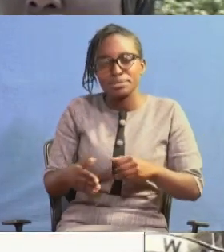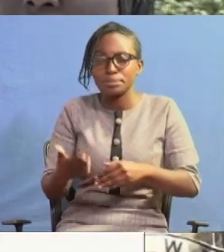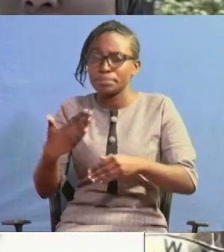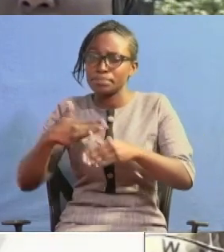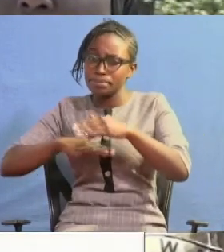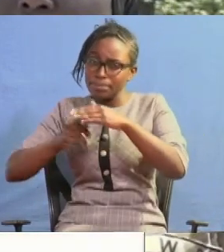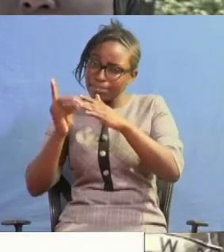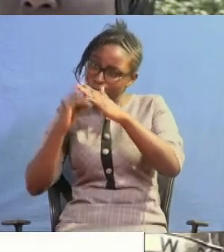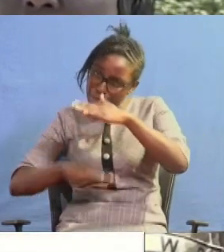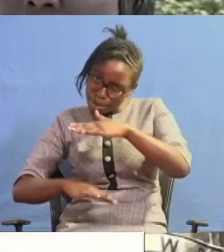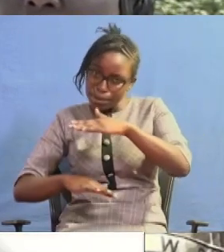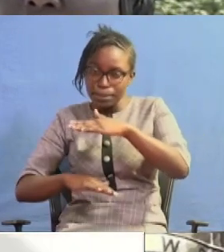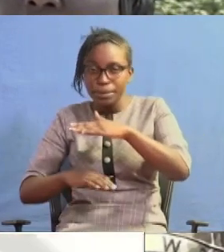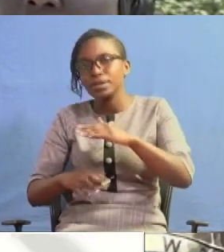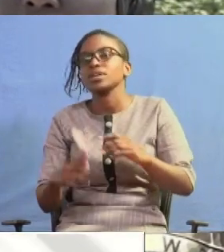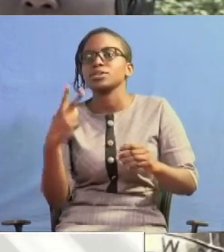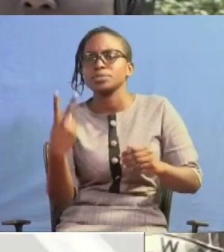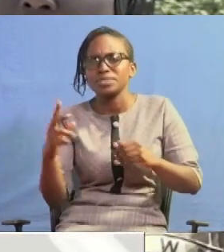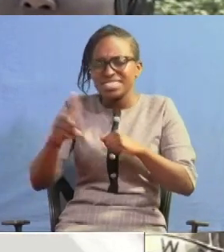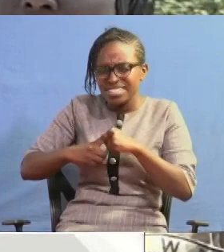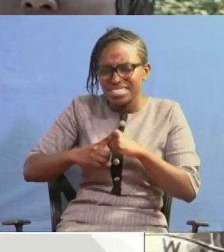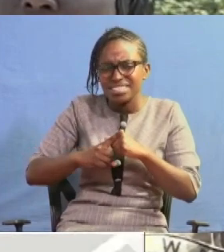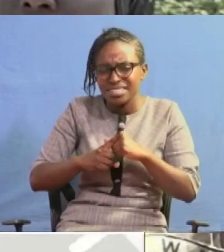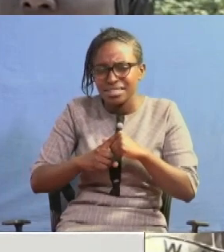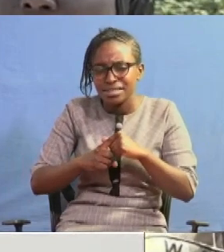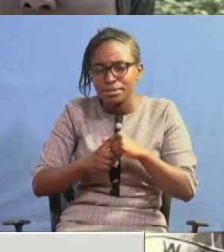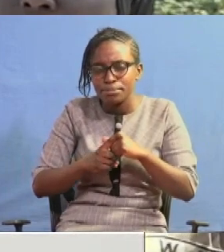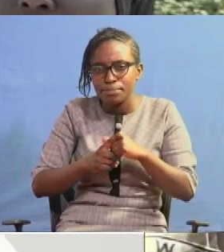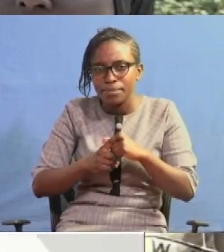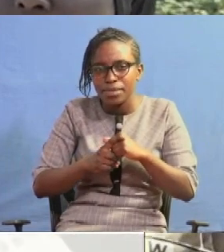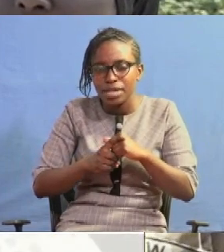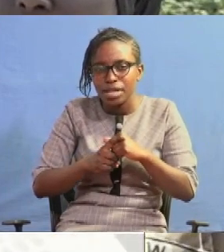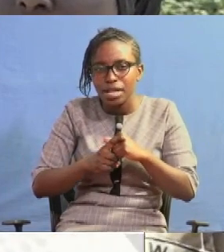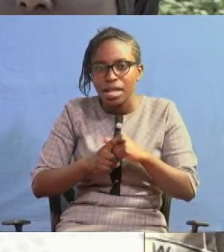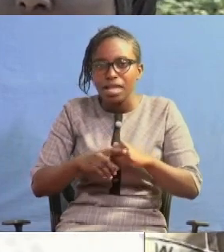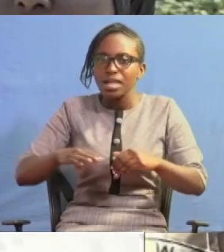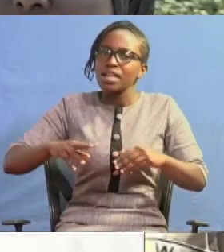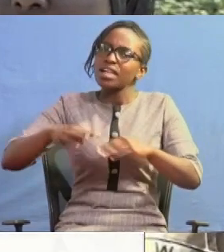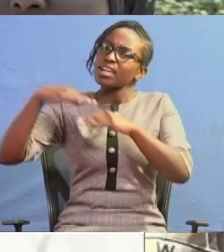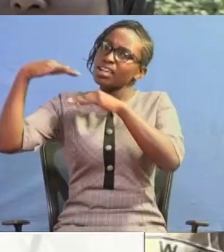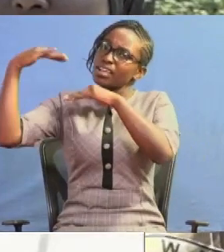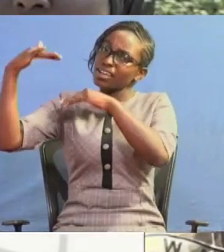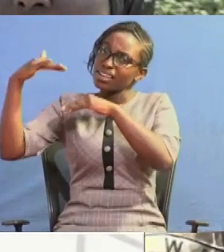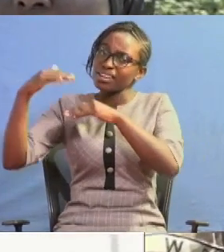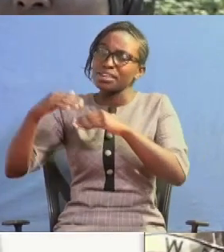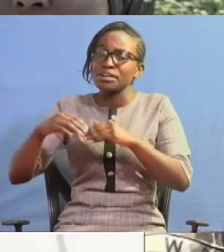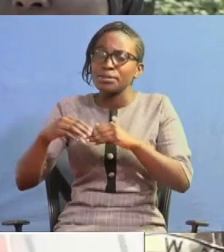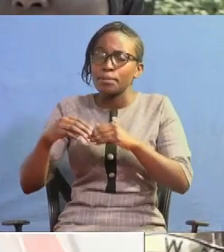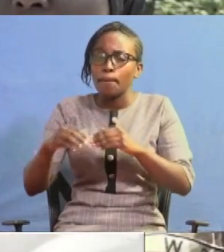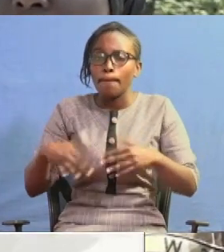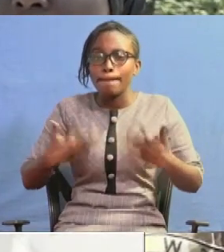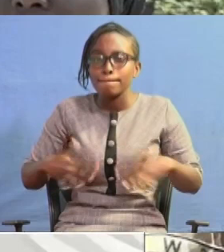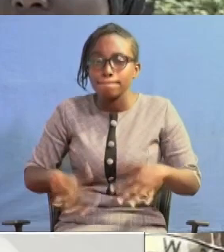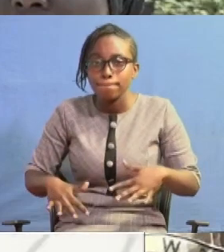were beyond 26. We were also looking at the height of the personnel. For men,